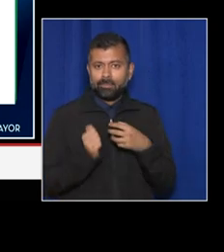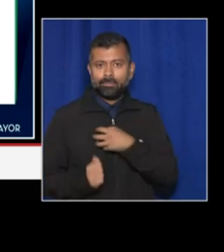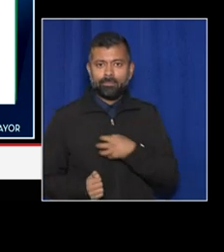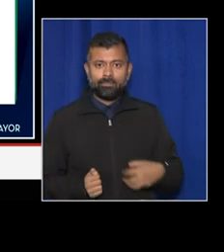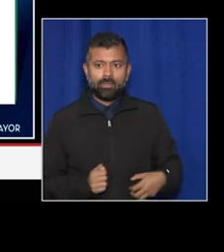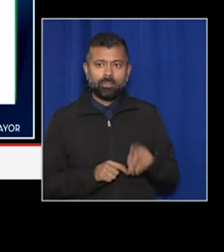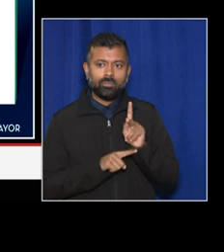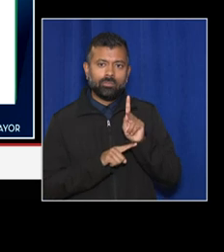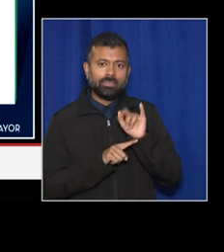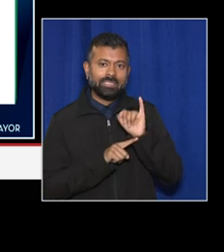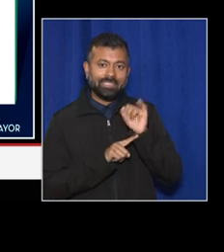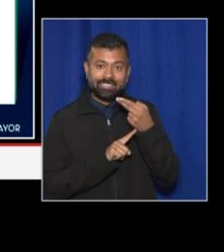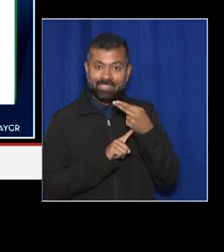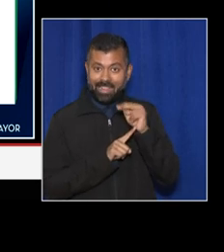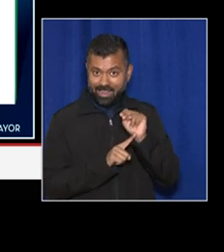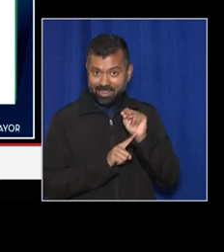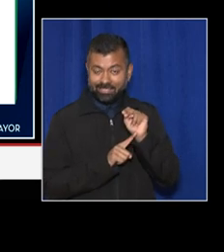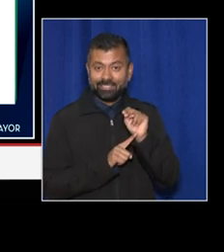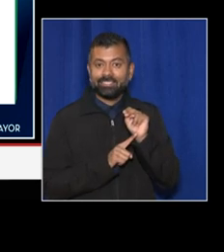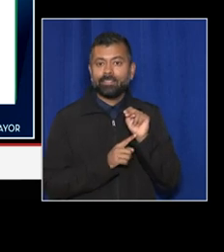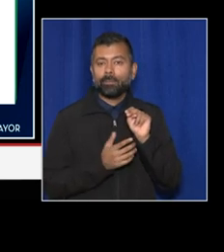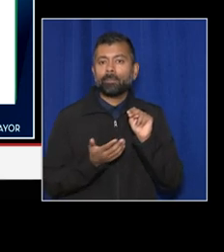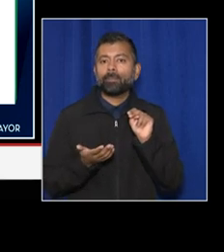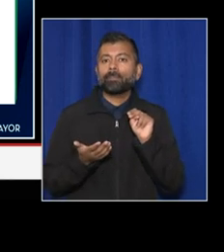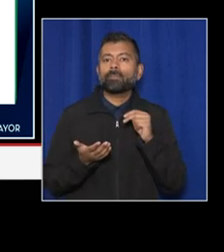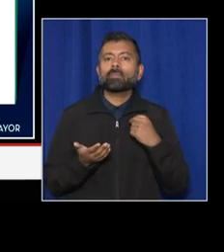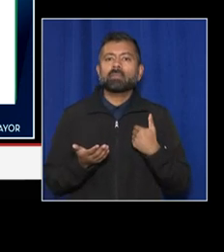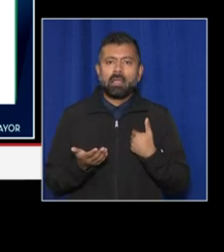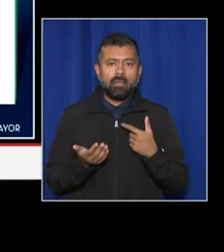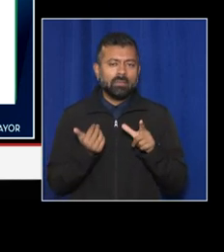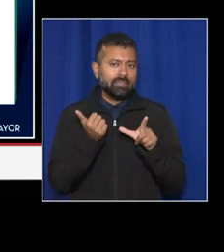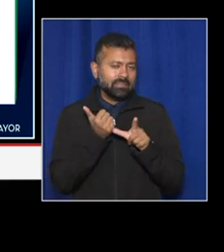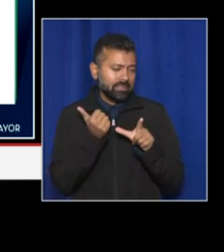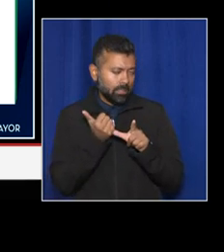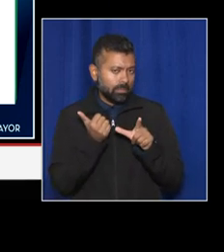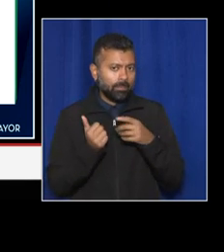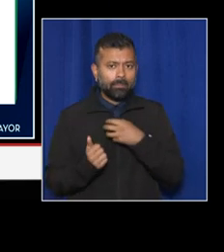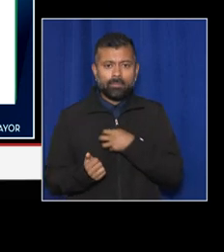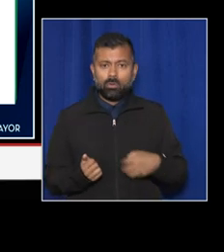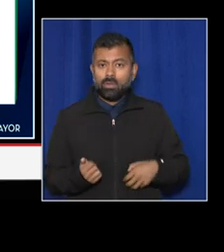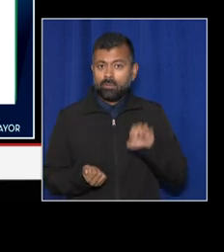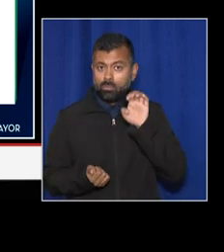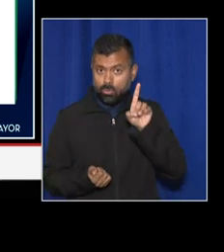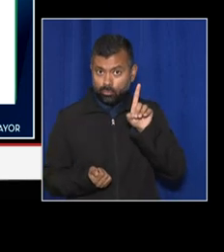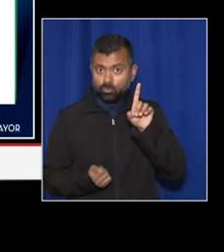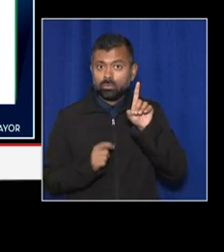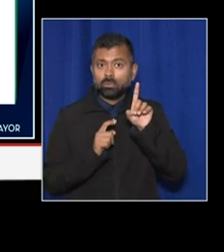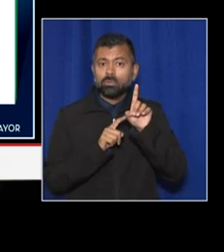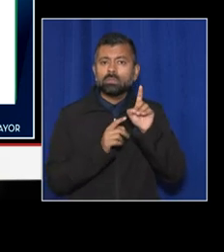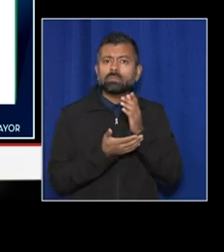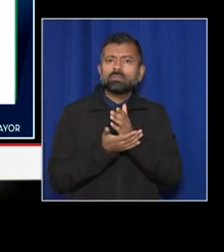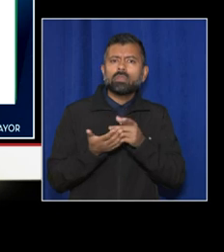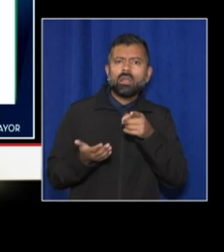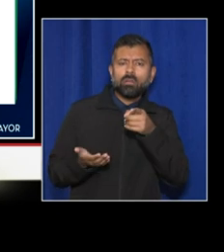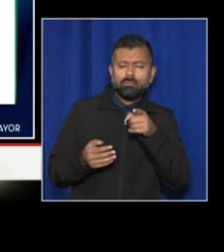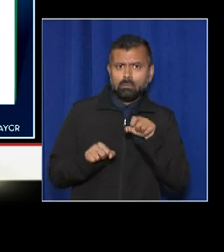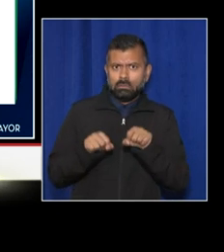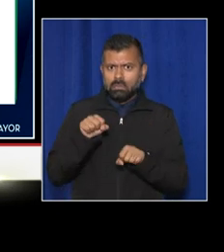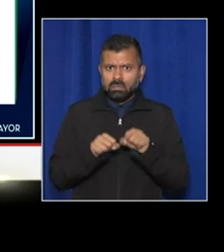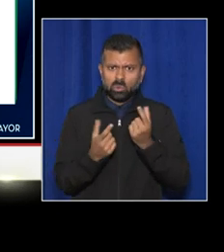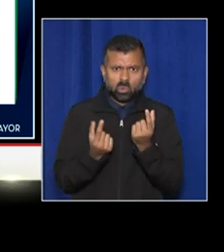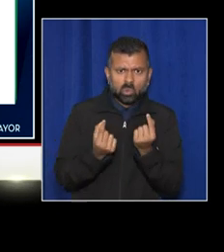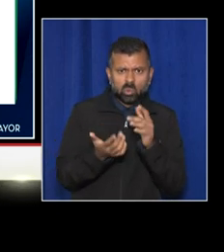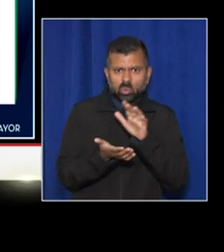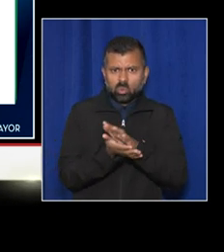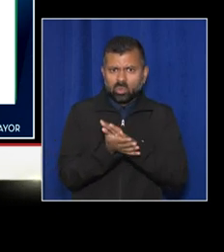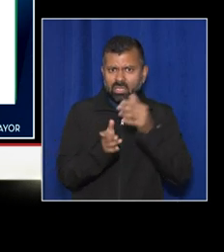may be concerned newly about their family's school placements, I want to remind everyone that we've got a fabulous public school system in Washington, D.C., and there